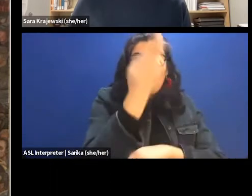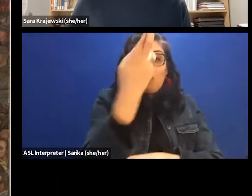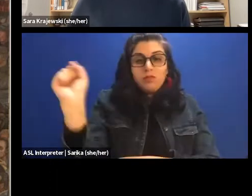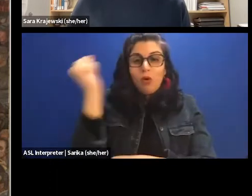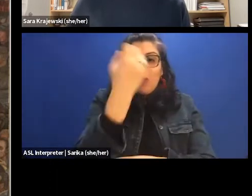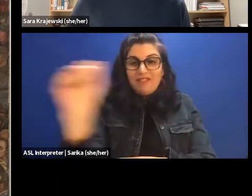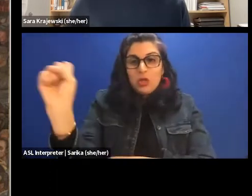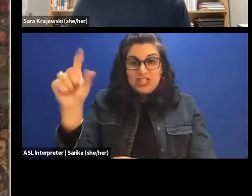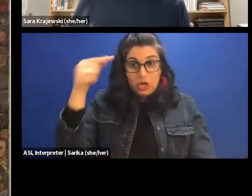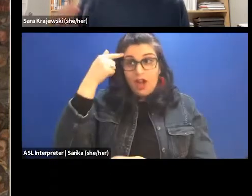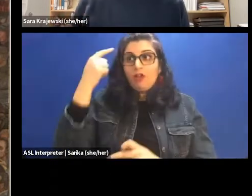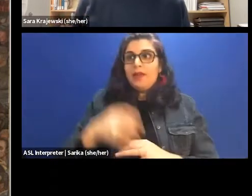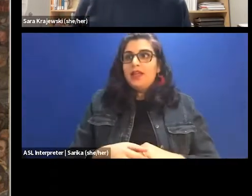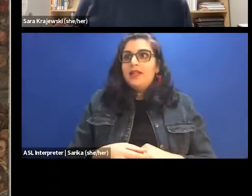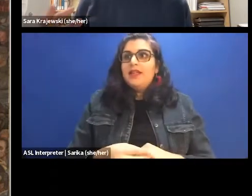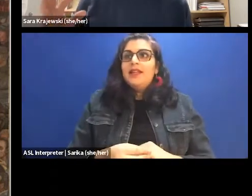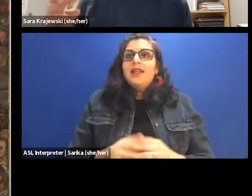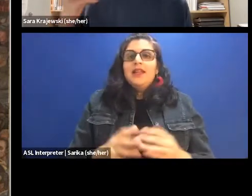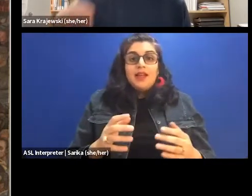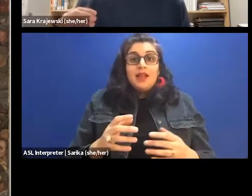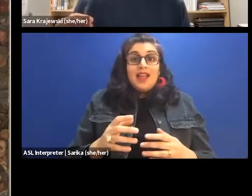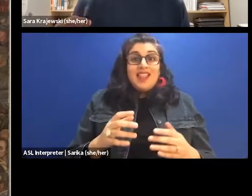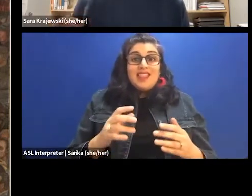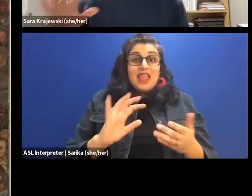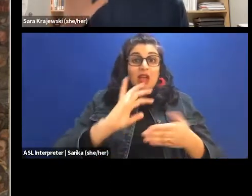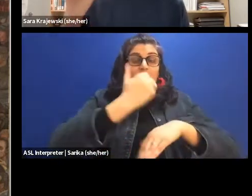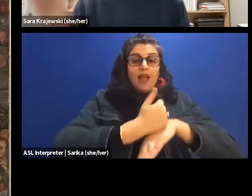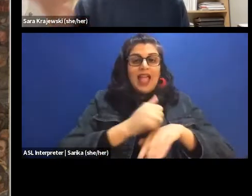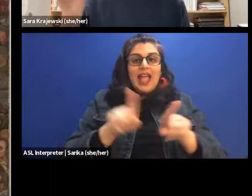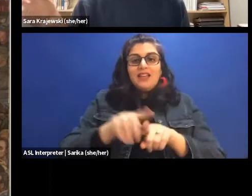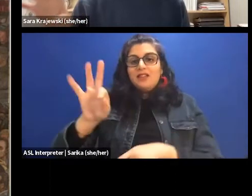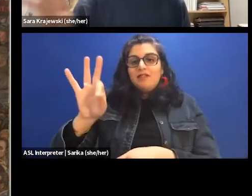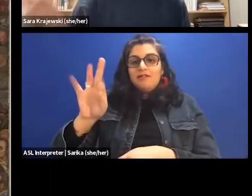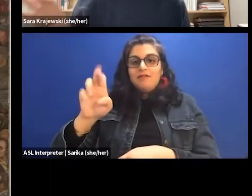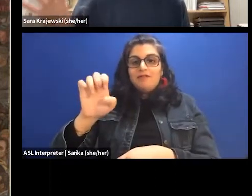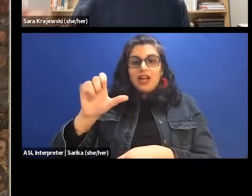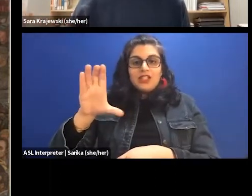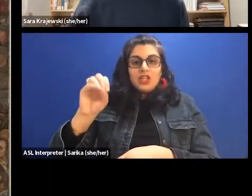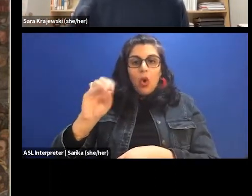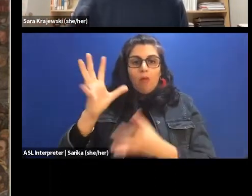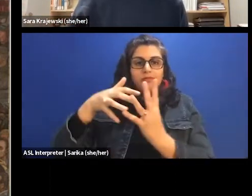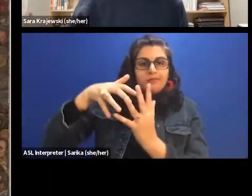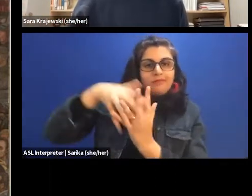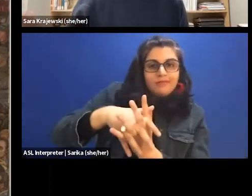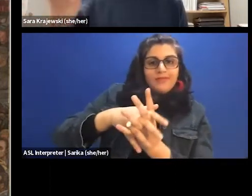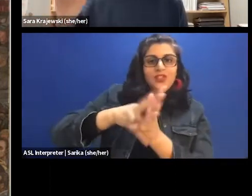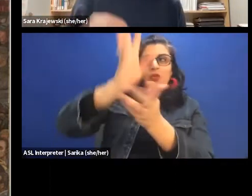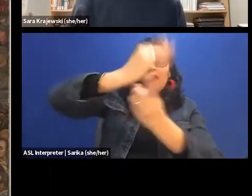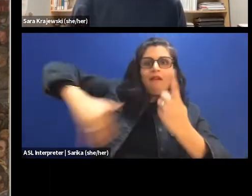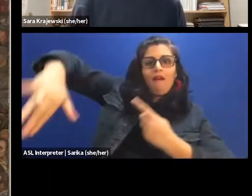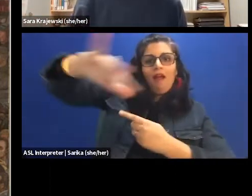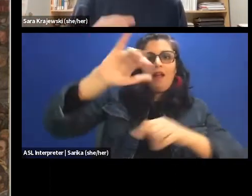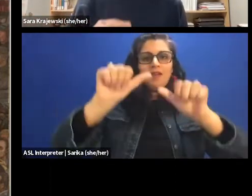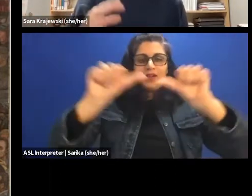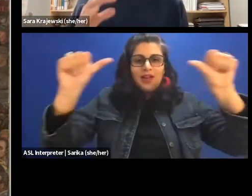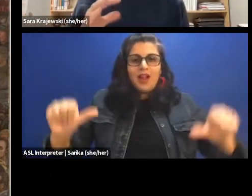government. Because the murals were created as frescoes embedded into the surrounding architecture, we won't